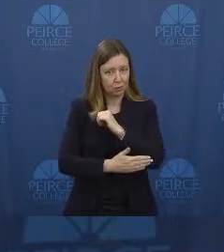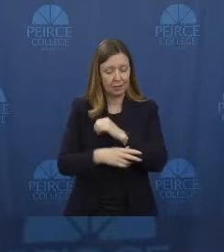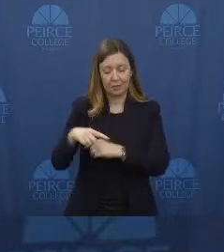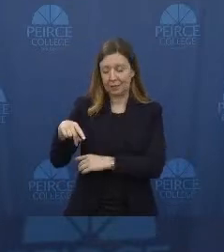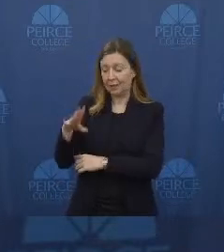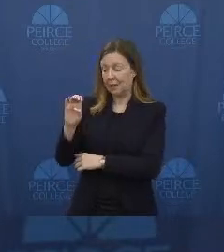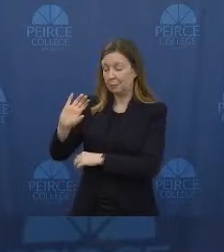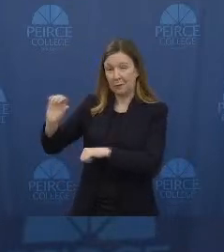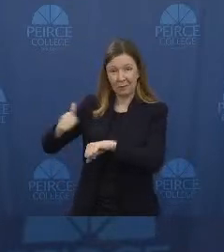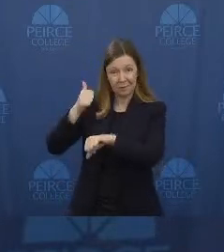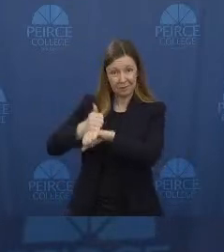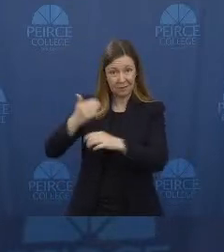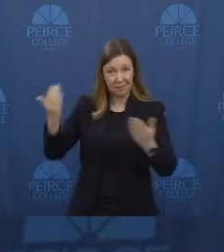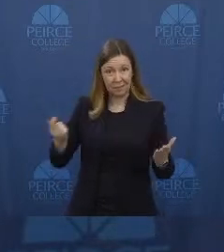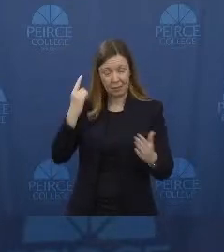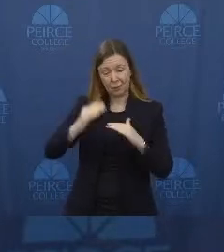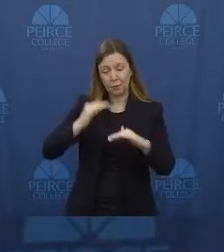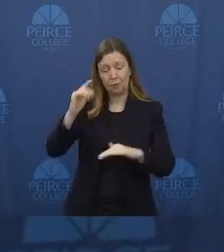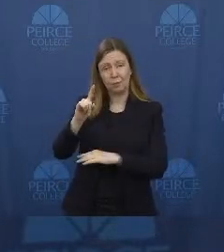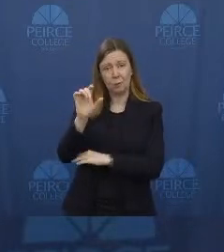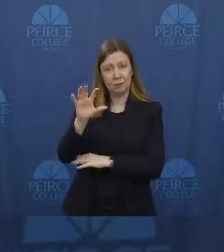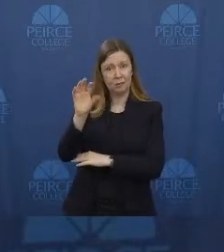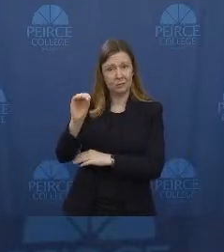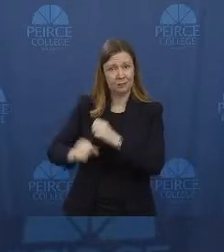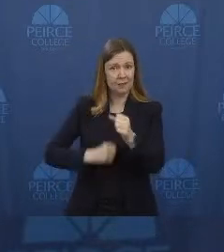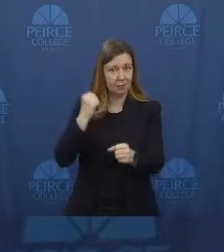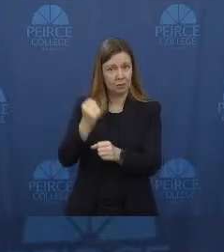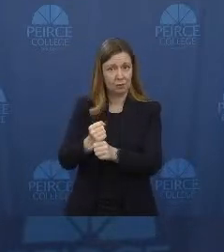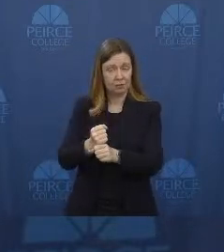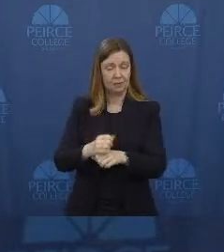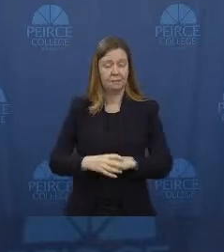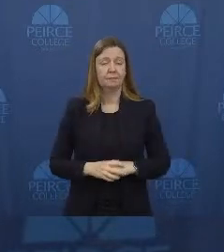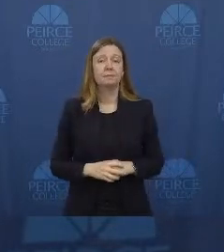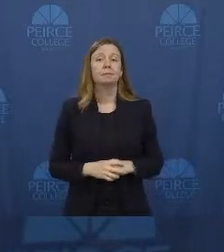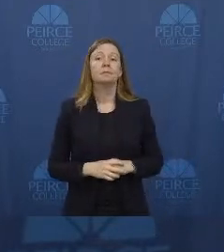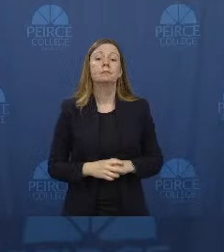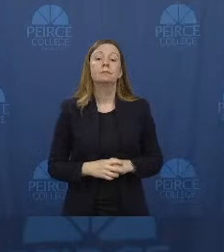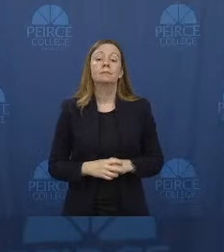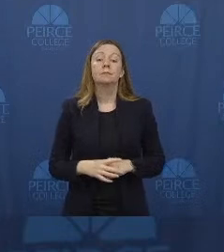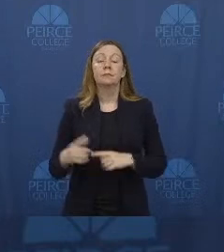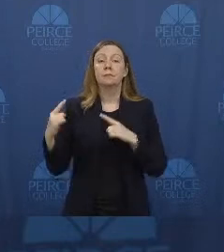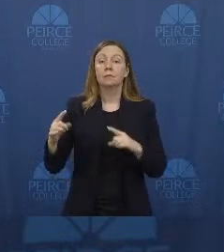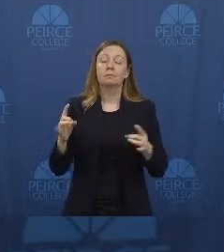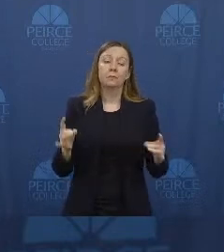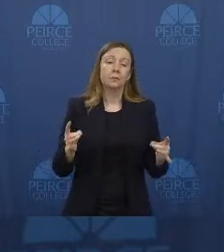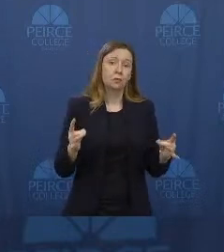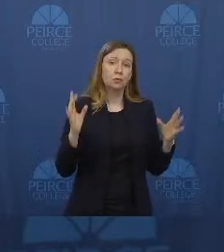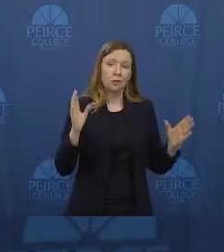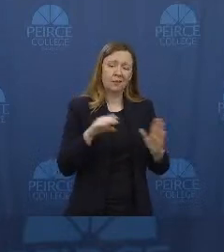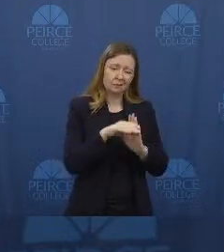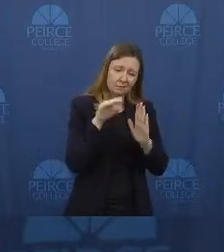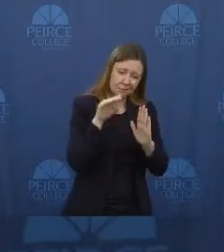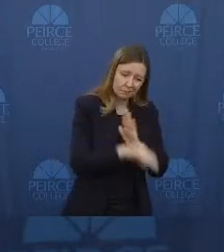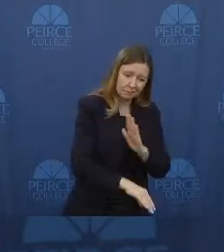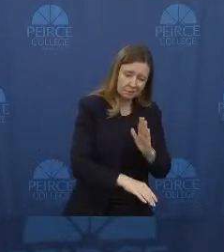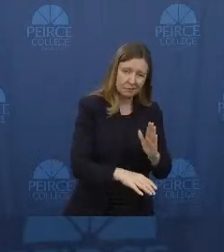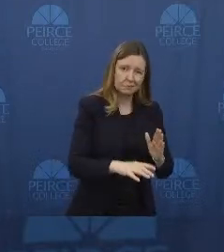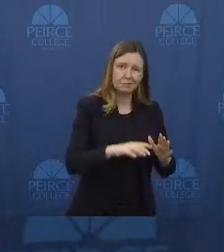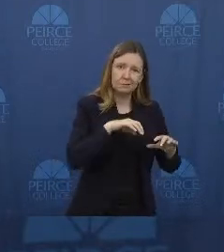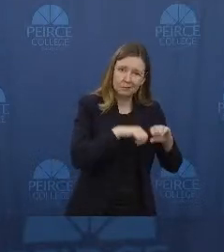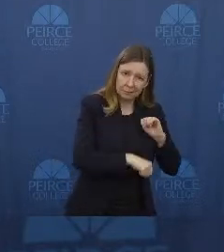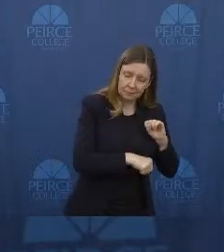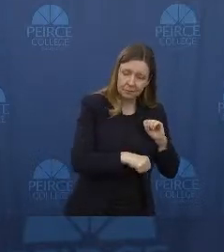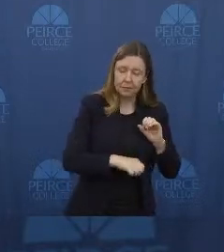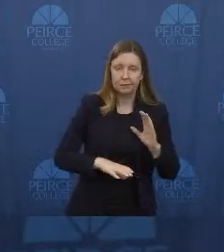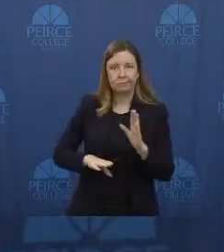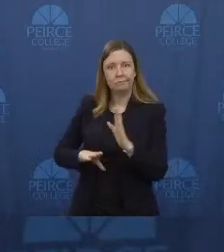here for over 150 years. Throughout tragic low points to common high